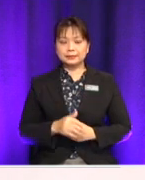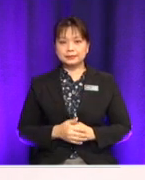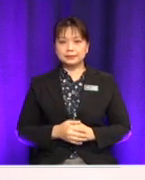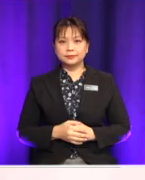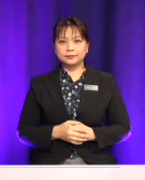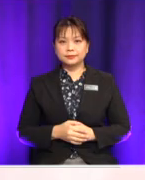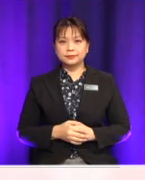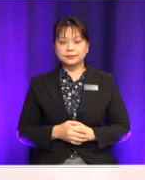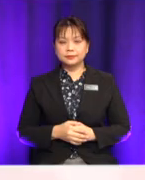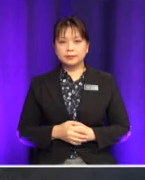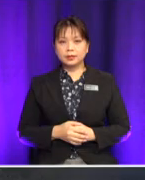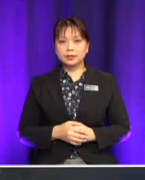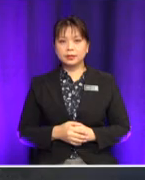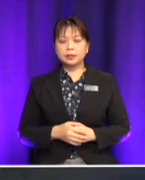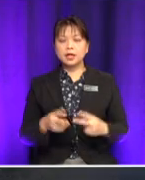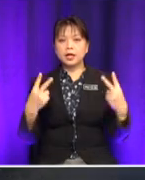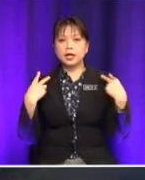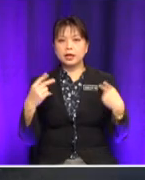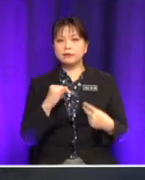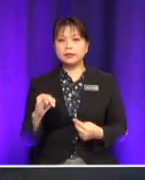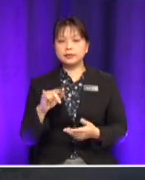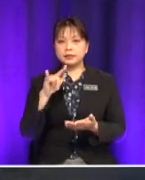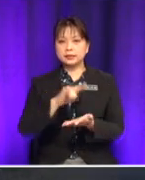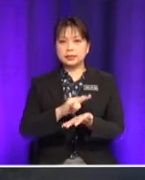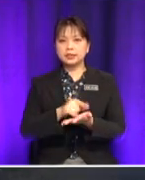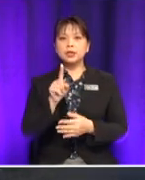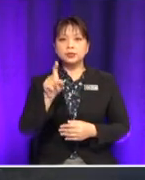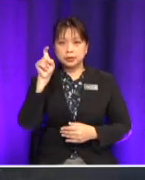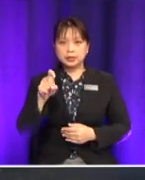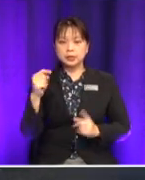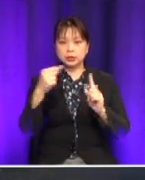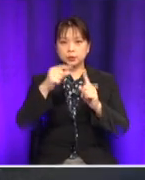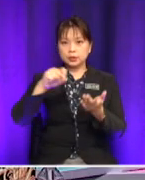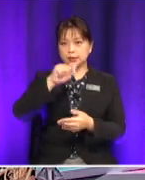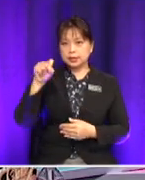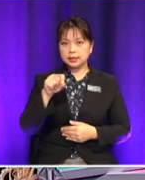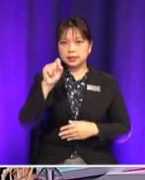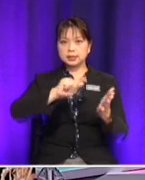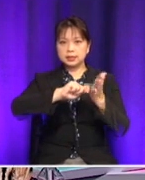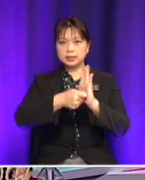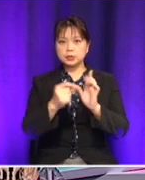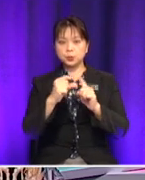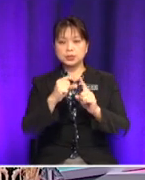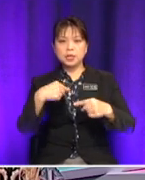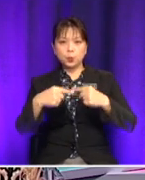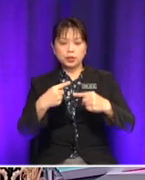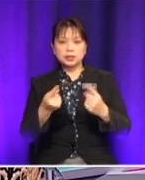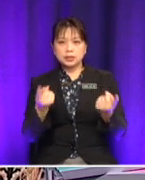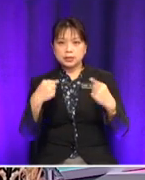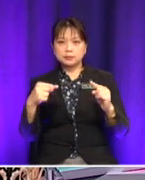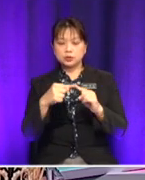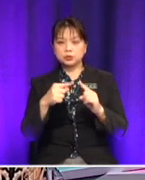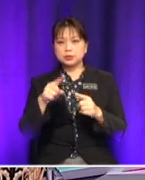All right. All right. Now, mm-hmm. having said that, the first round, you need to circle the keywords. And when it comes to the next